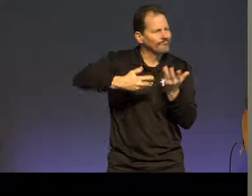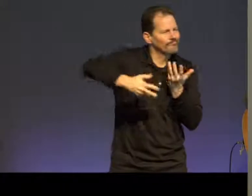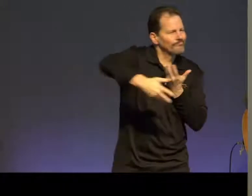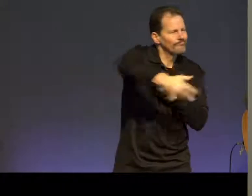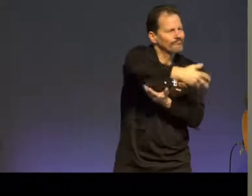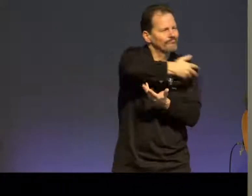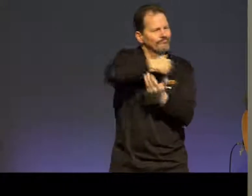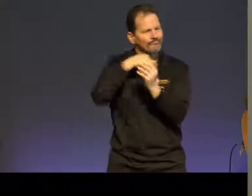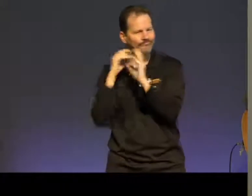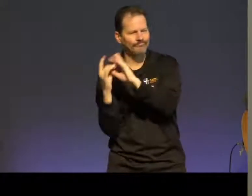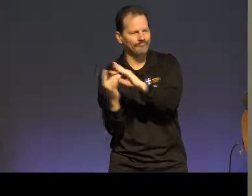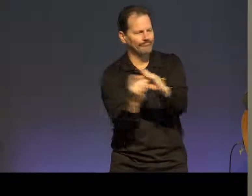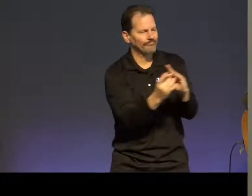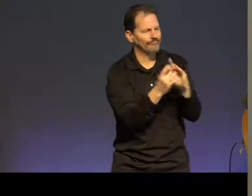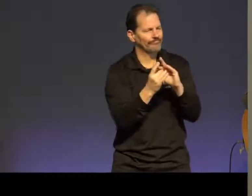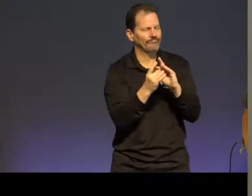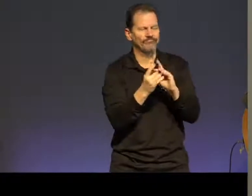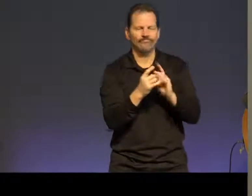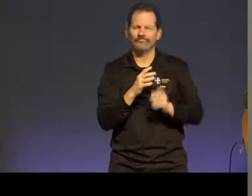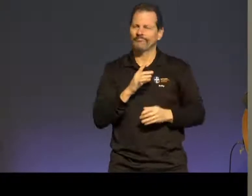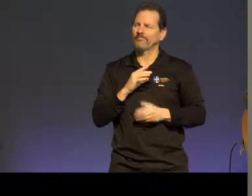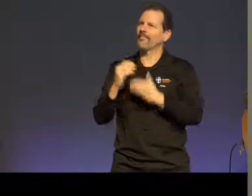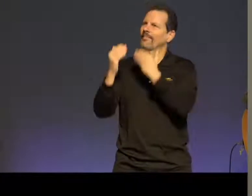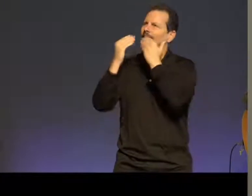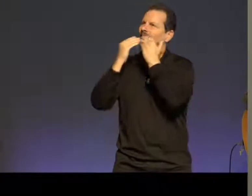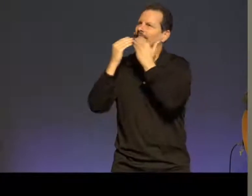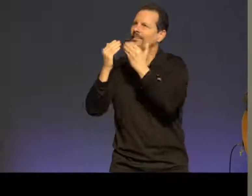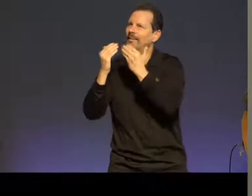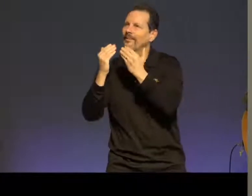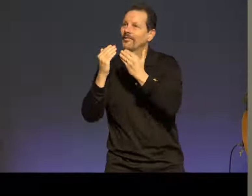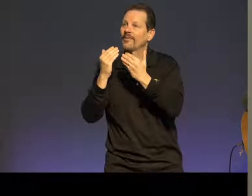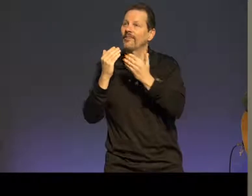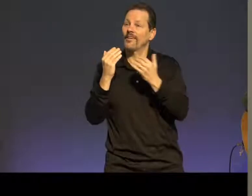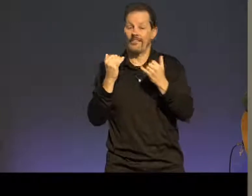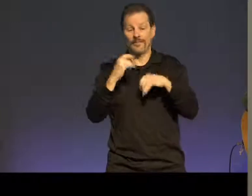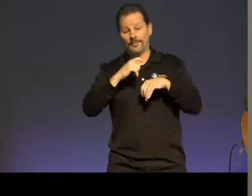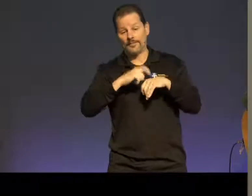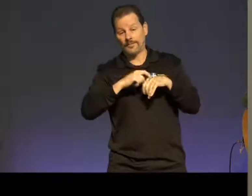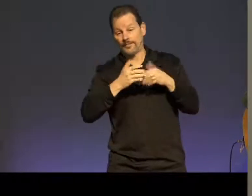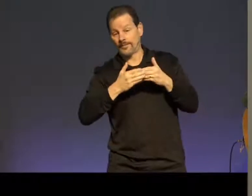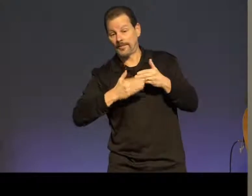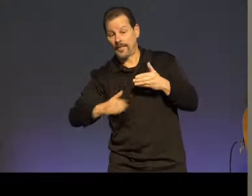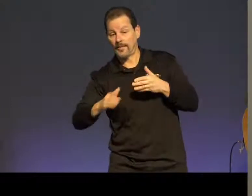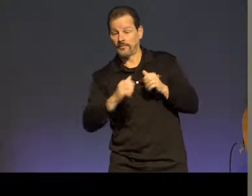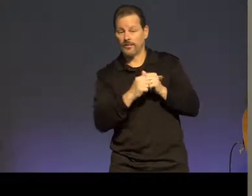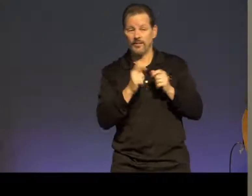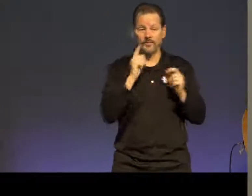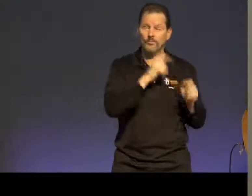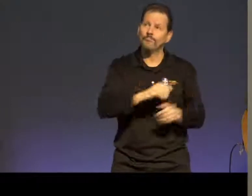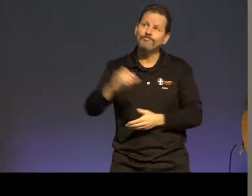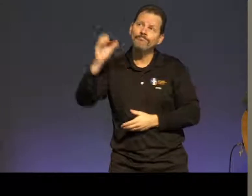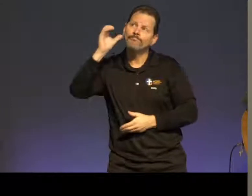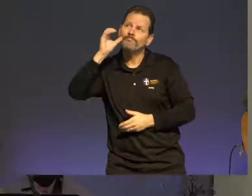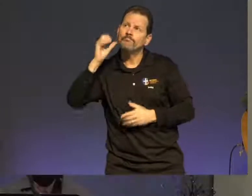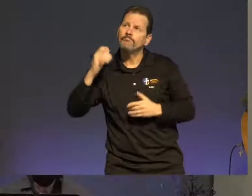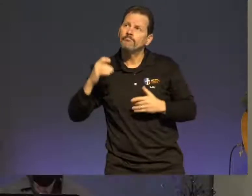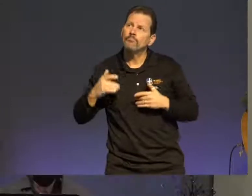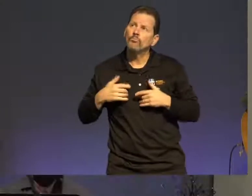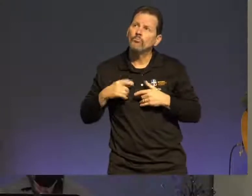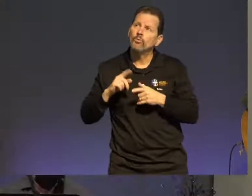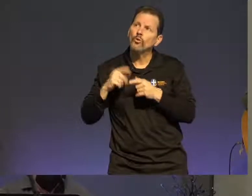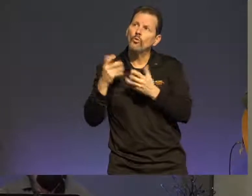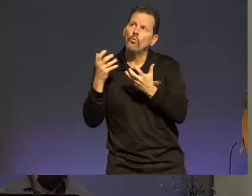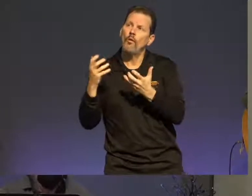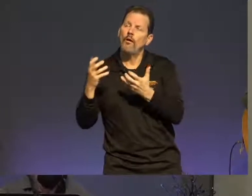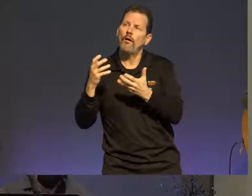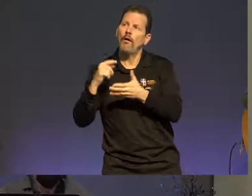in sharing a common time where we are able to hear your word together. I pray that